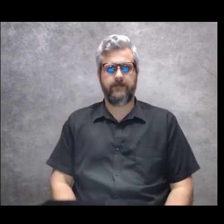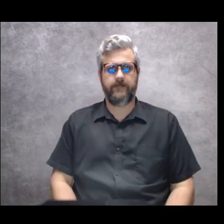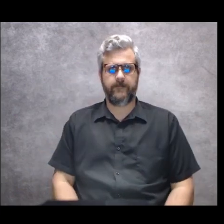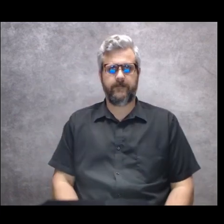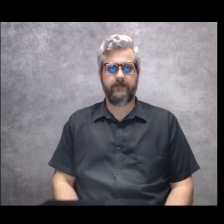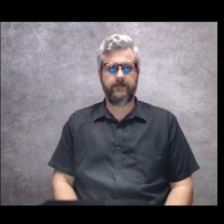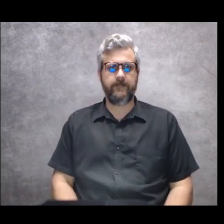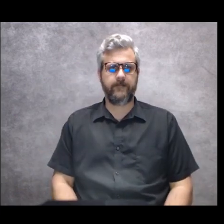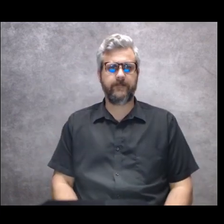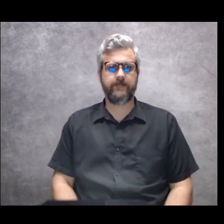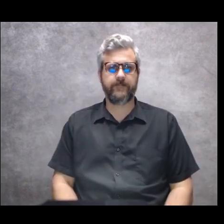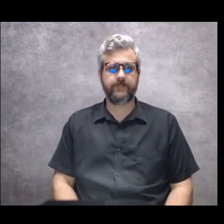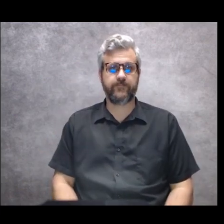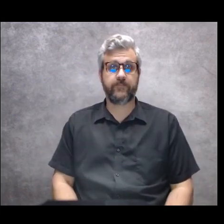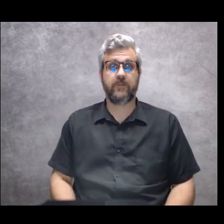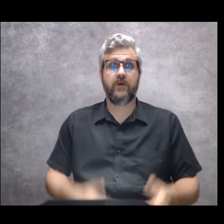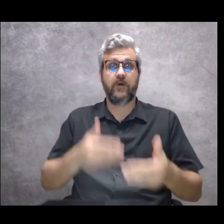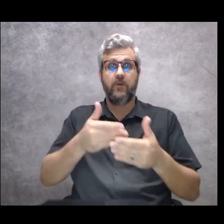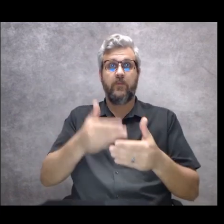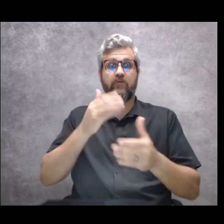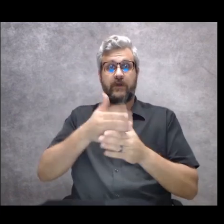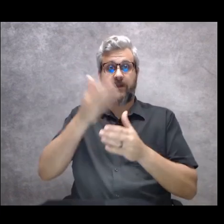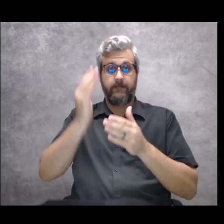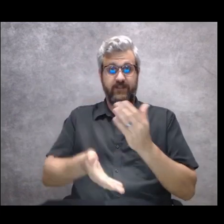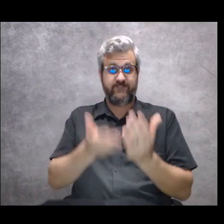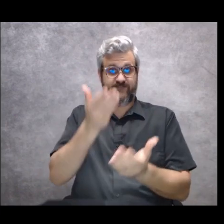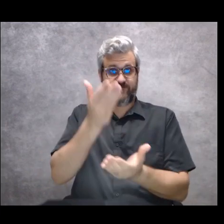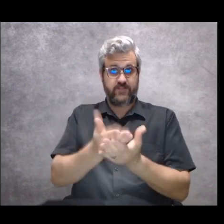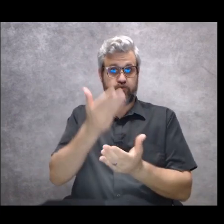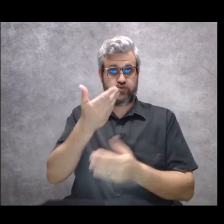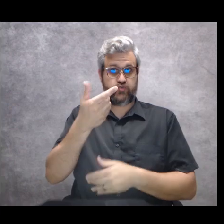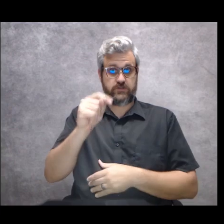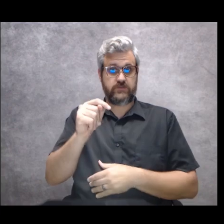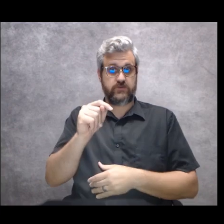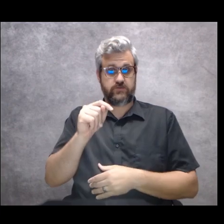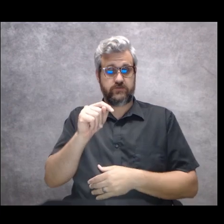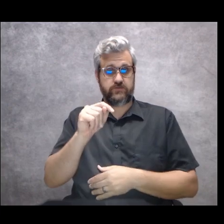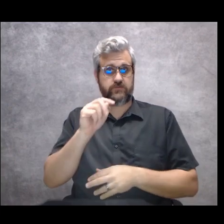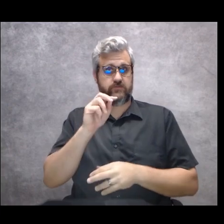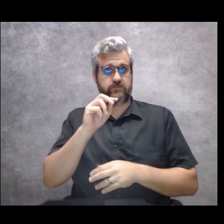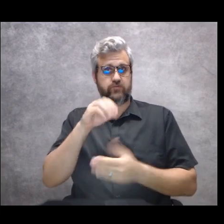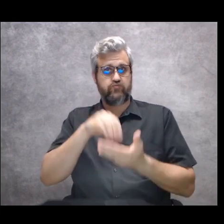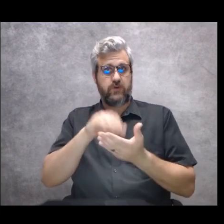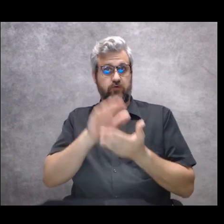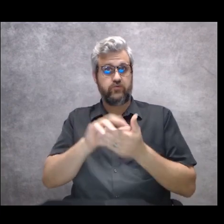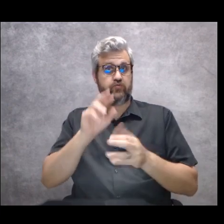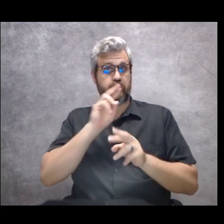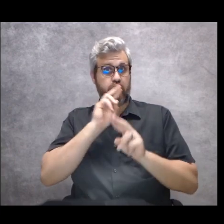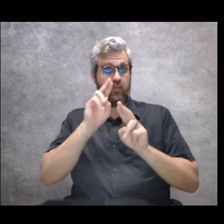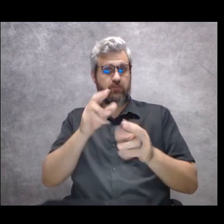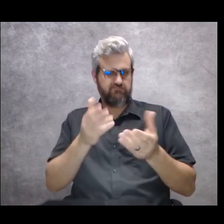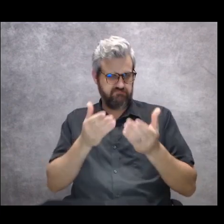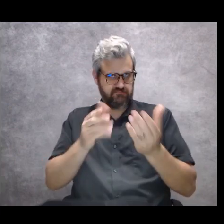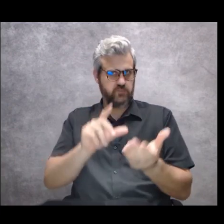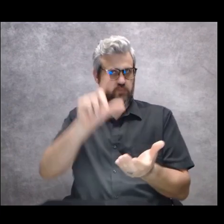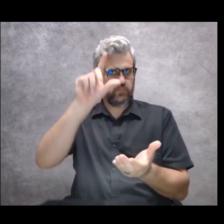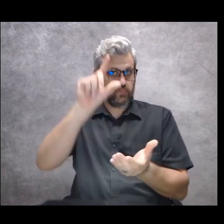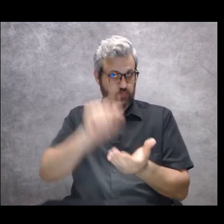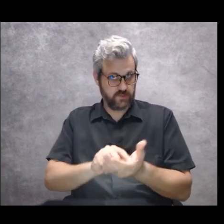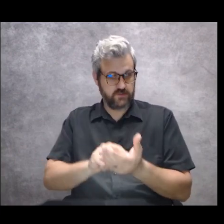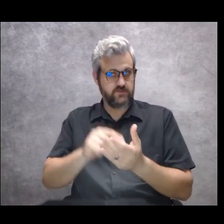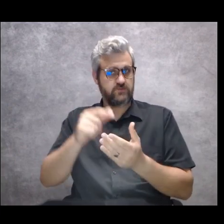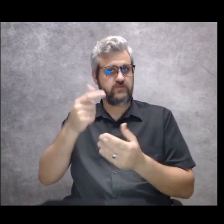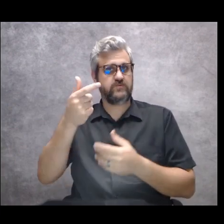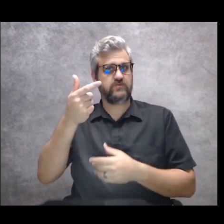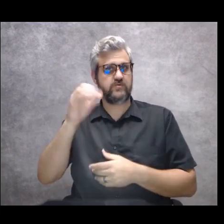Before completing the validation of GT records report, you may want to print and review the Google form. This report